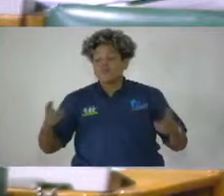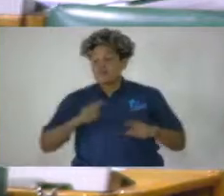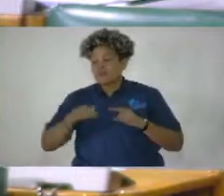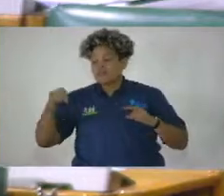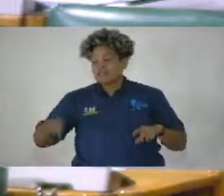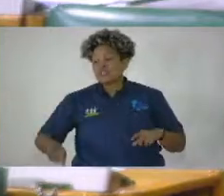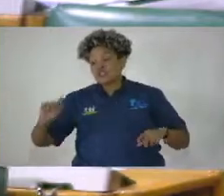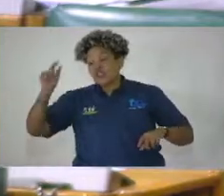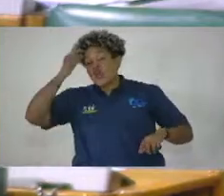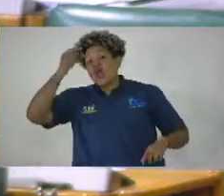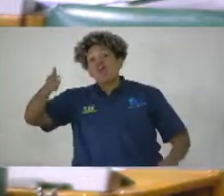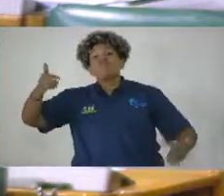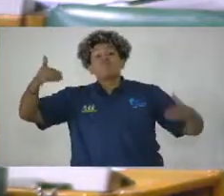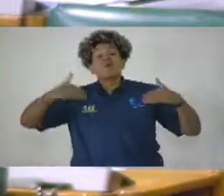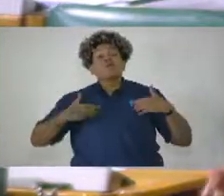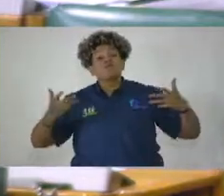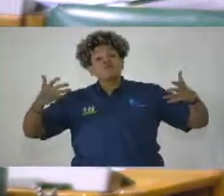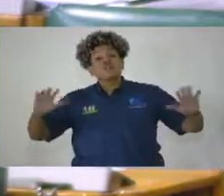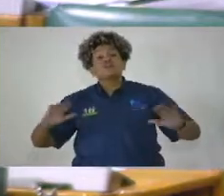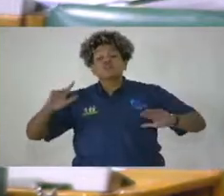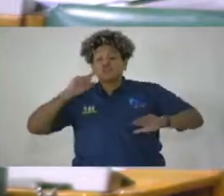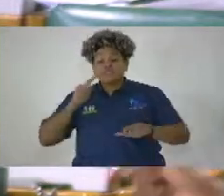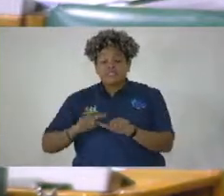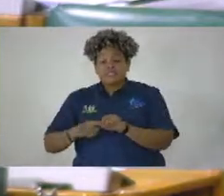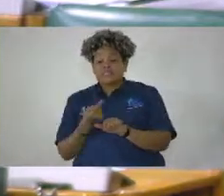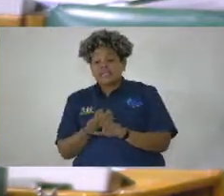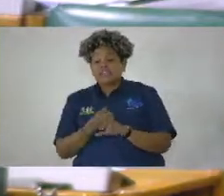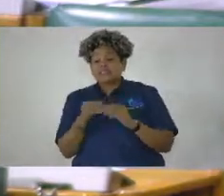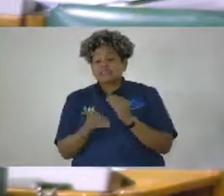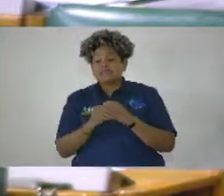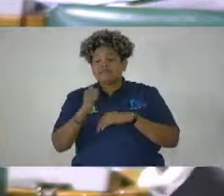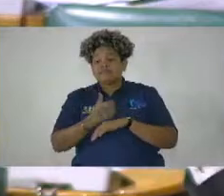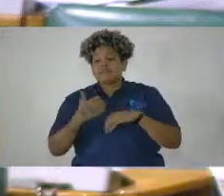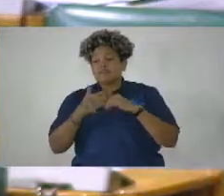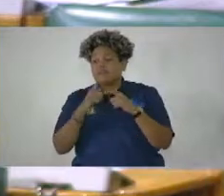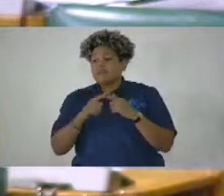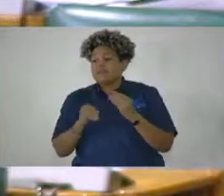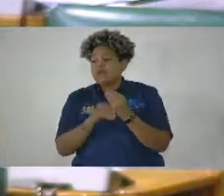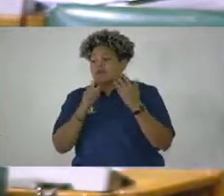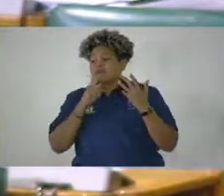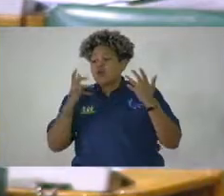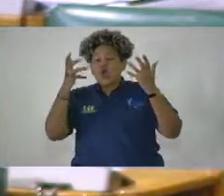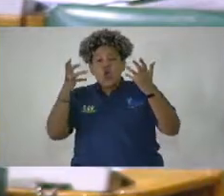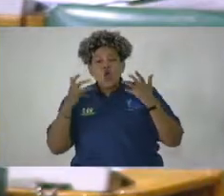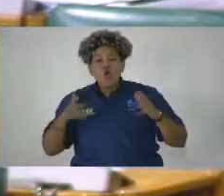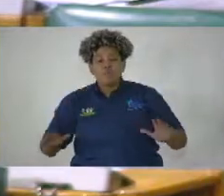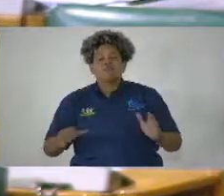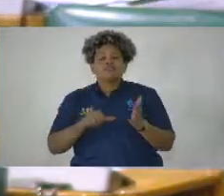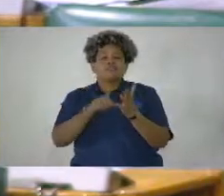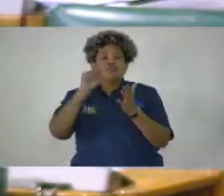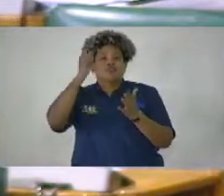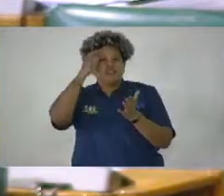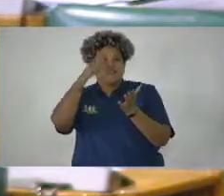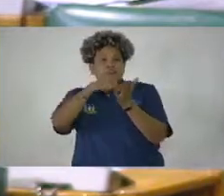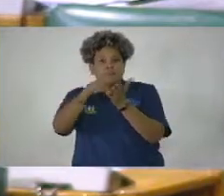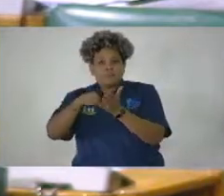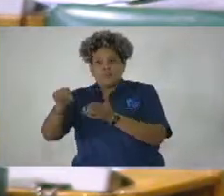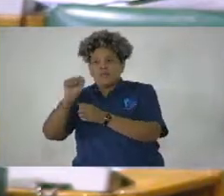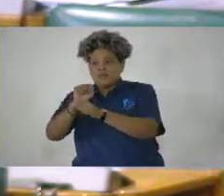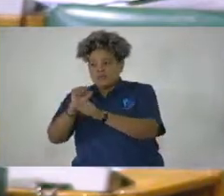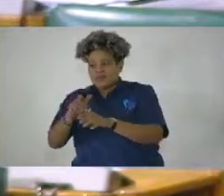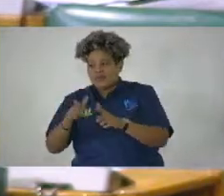government has started, implemented, and completed, Mr. Speaker, the